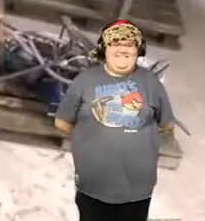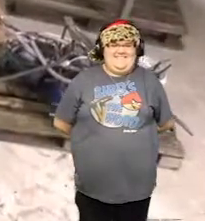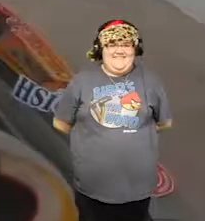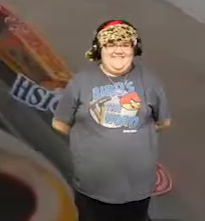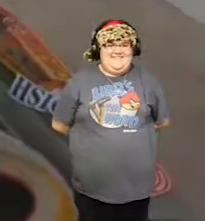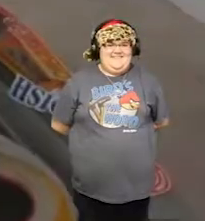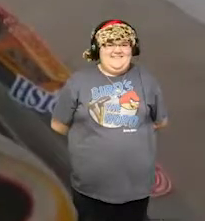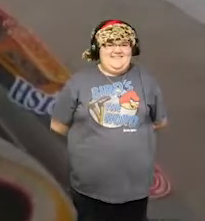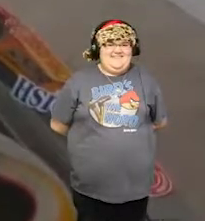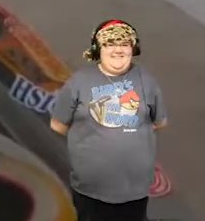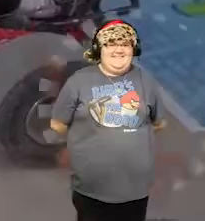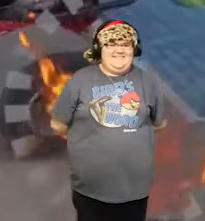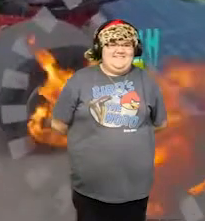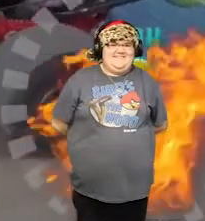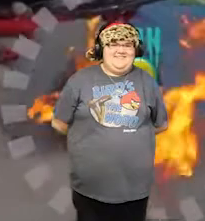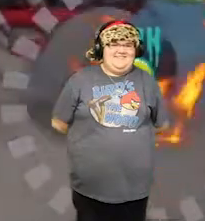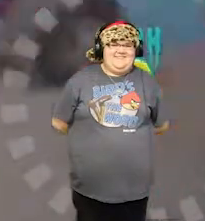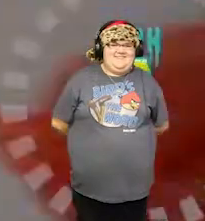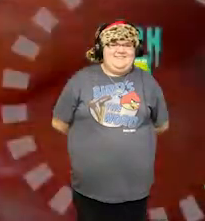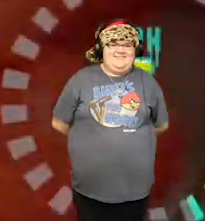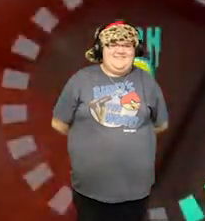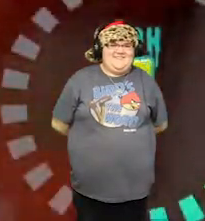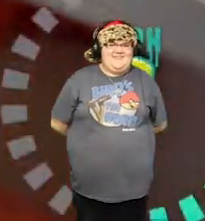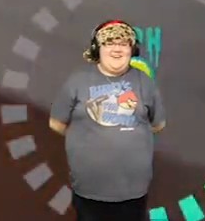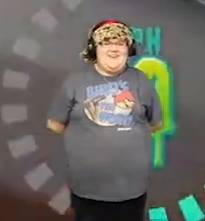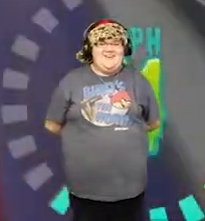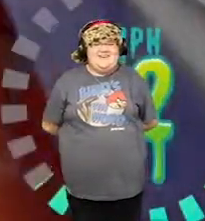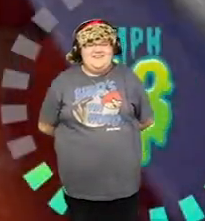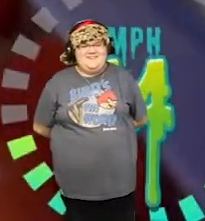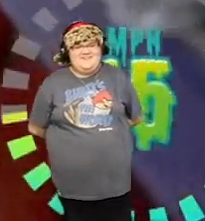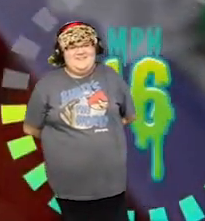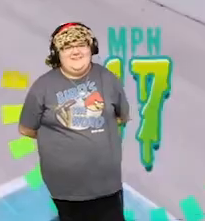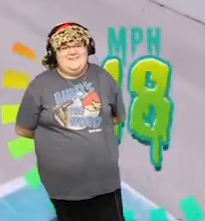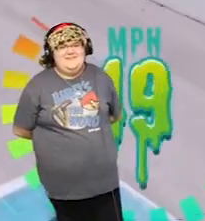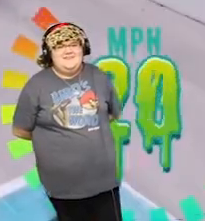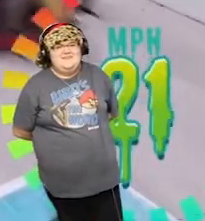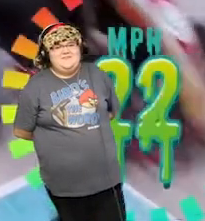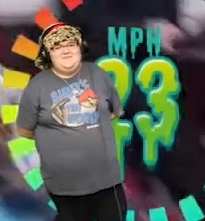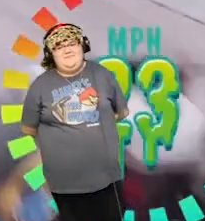Unlucky, bro. Oh, he's having another go. Look at this launch control now, bro. Let's go.